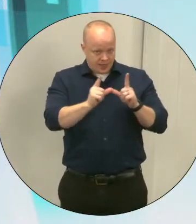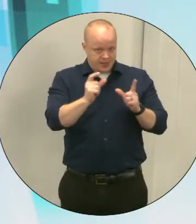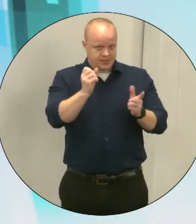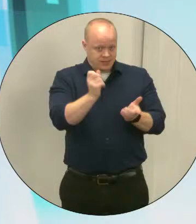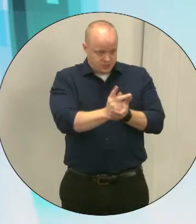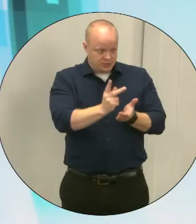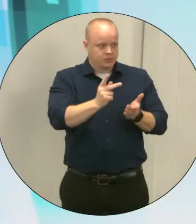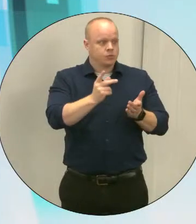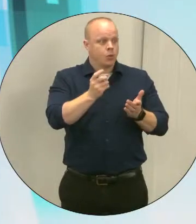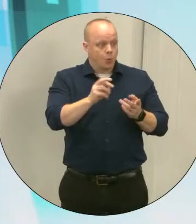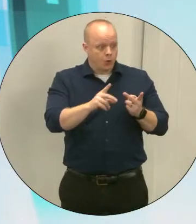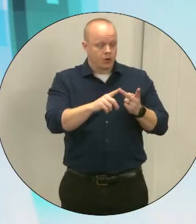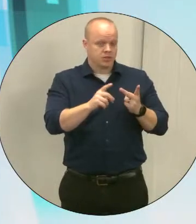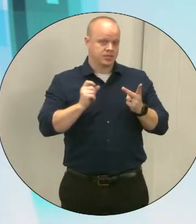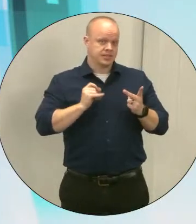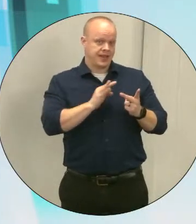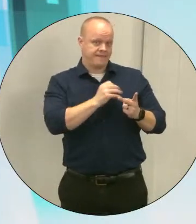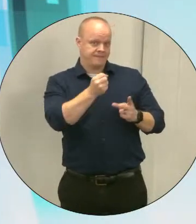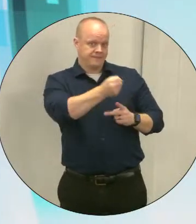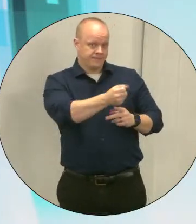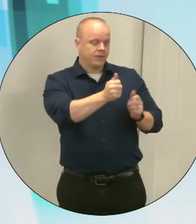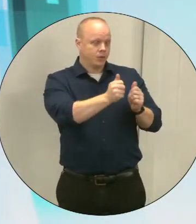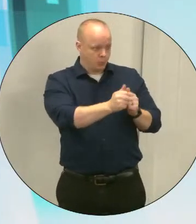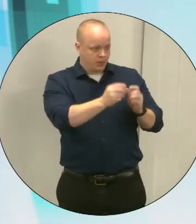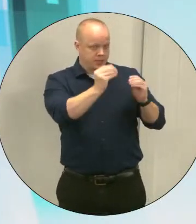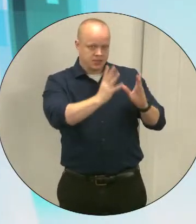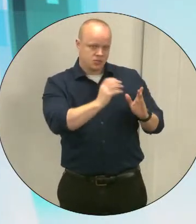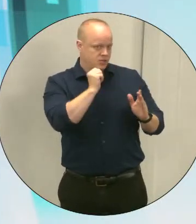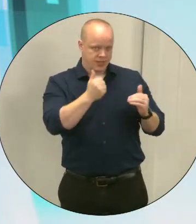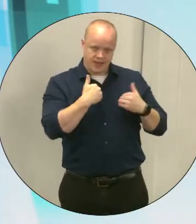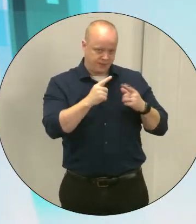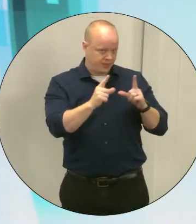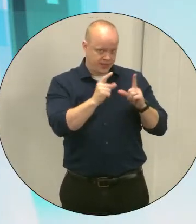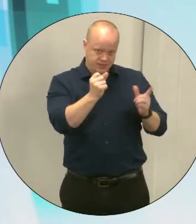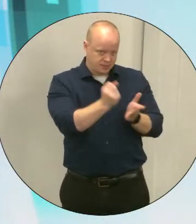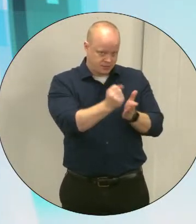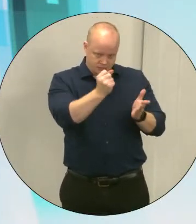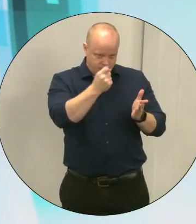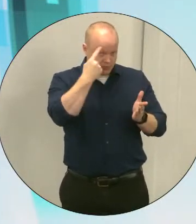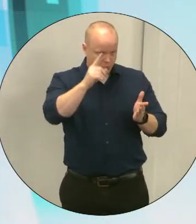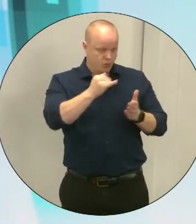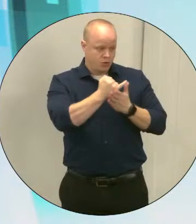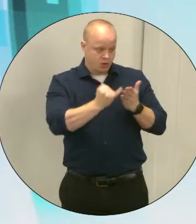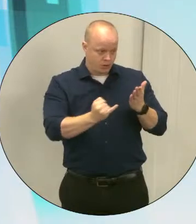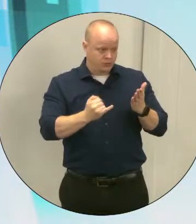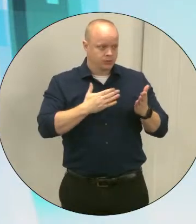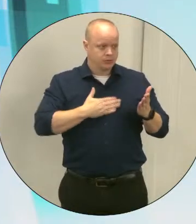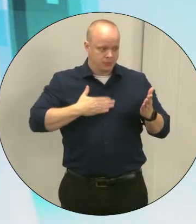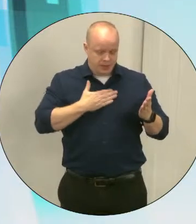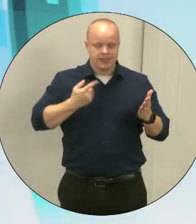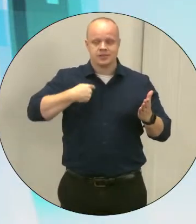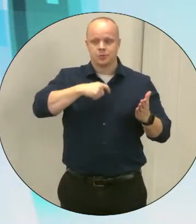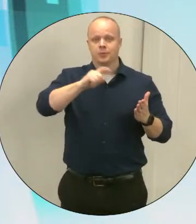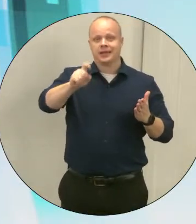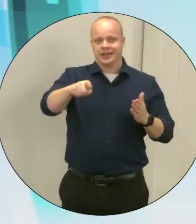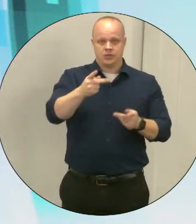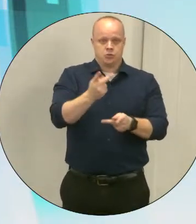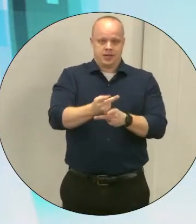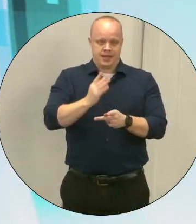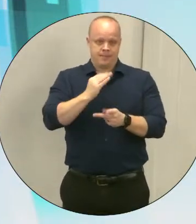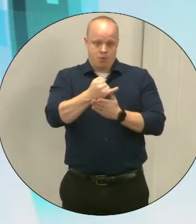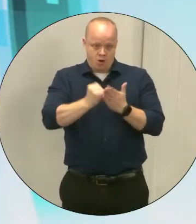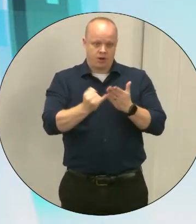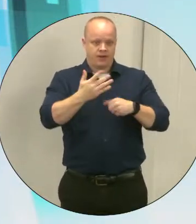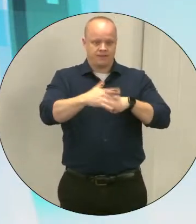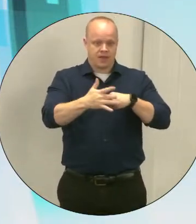endorsement, or staffed with a teacher who does not have the license endorsement for art. Please, we need to keep art